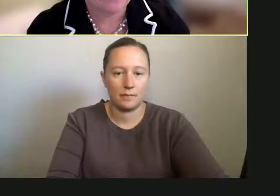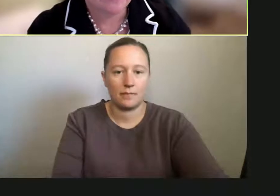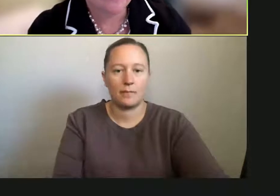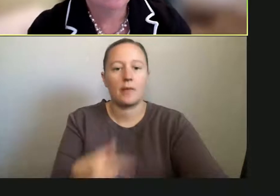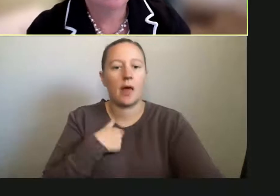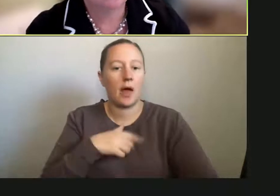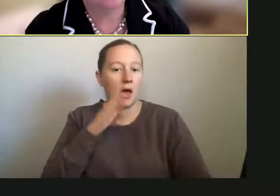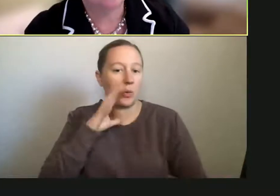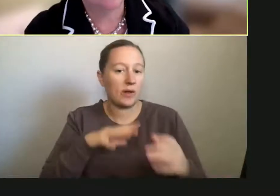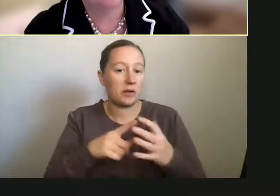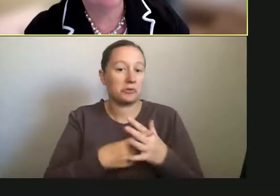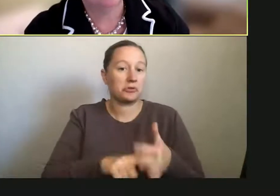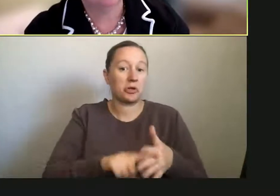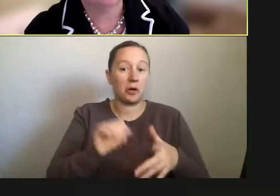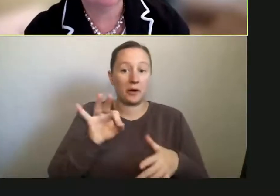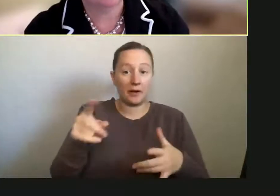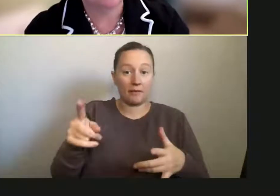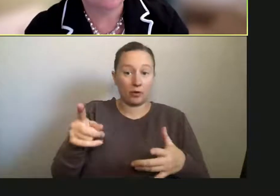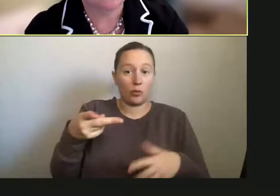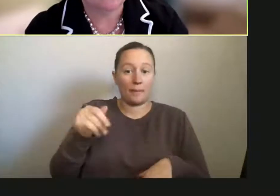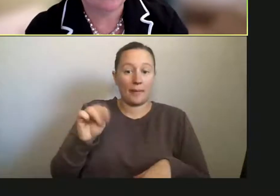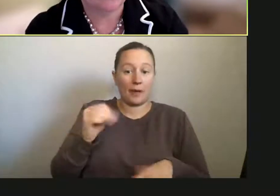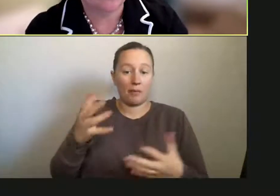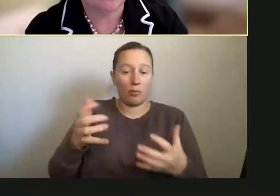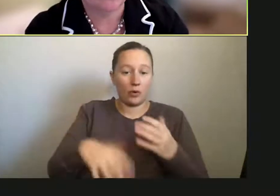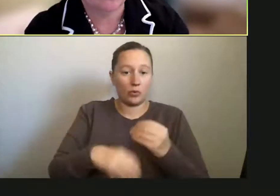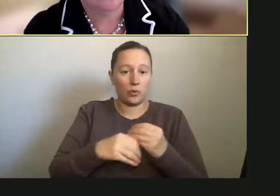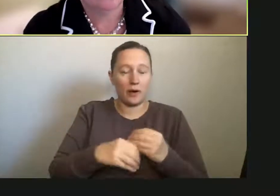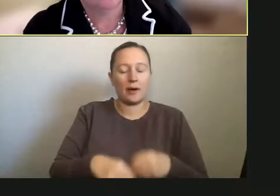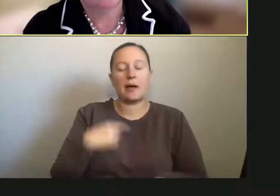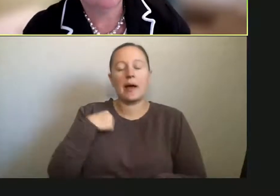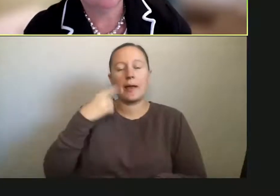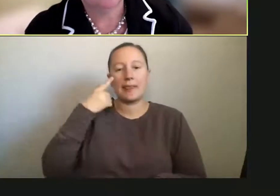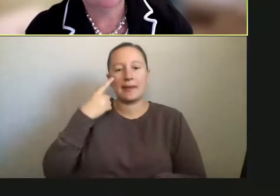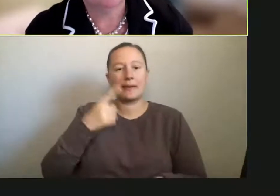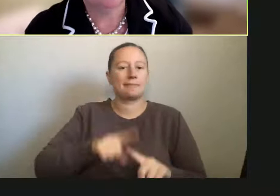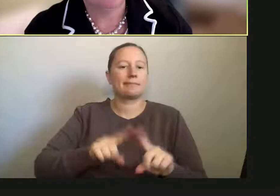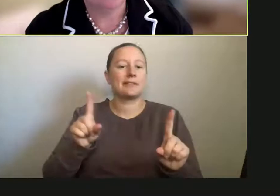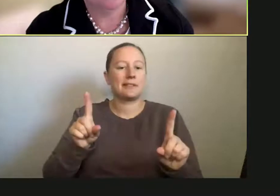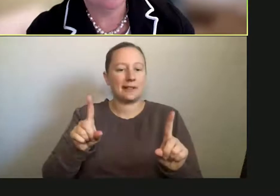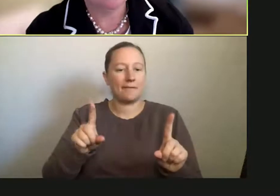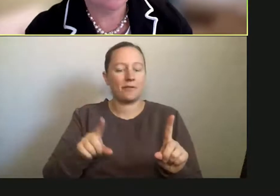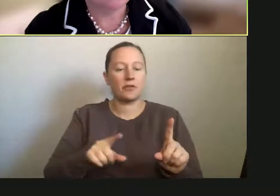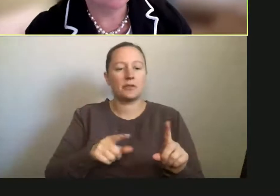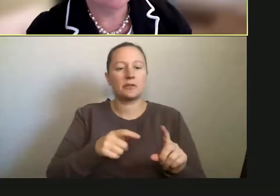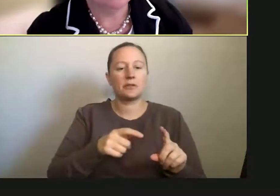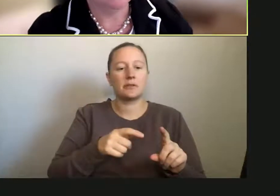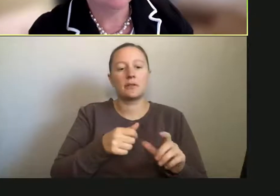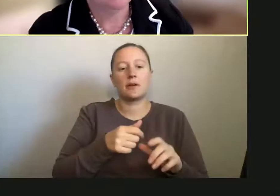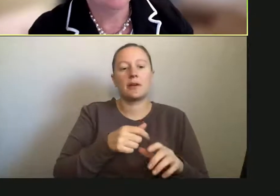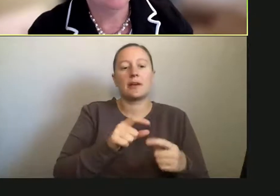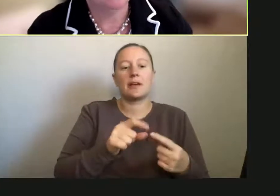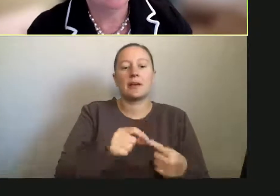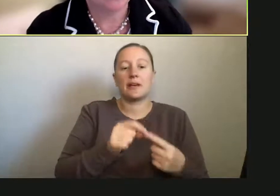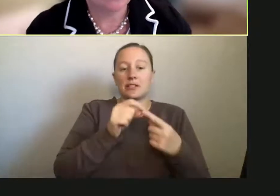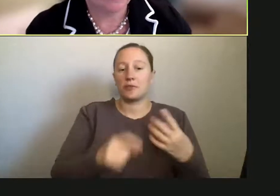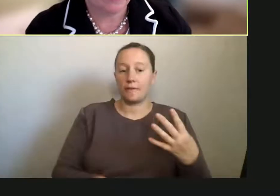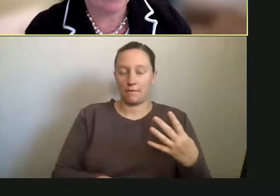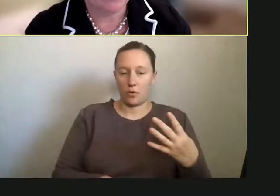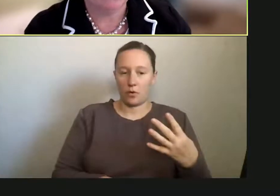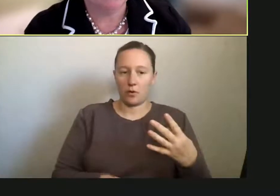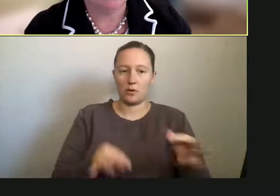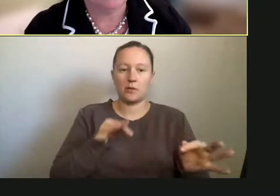to add. So I think the real difference is under exemption 4, the second one, it